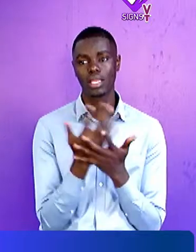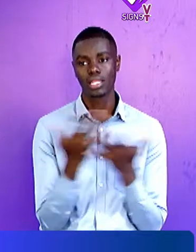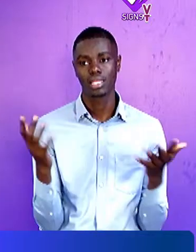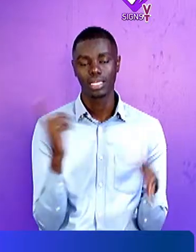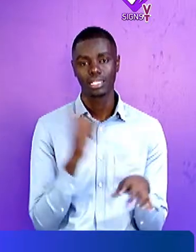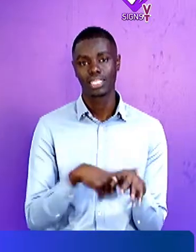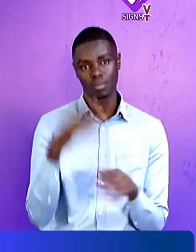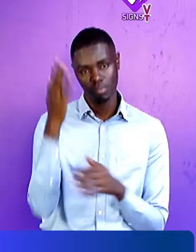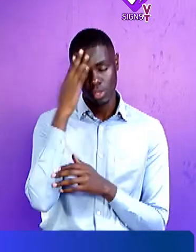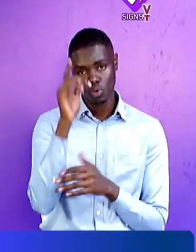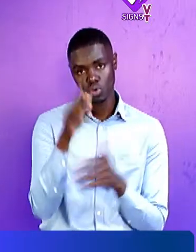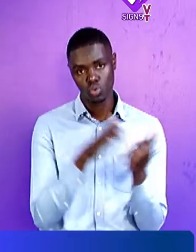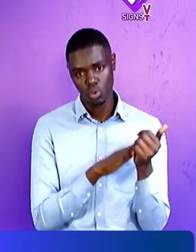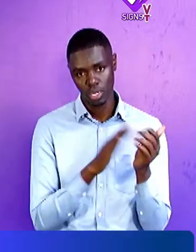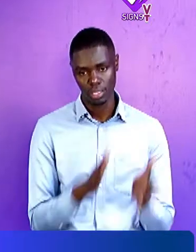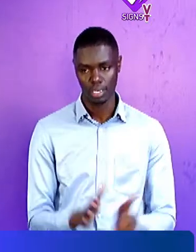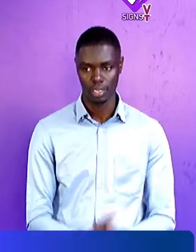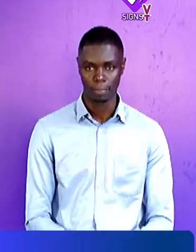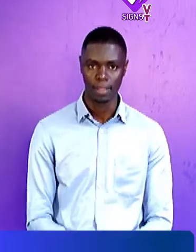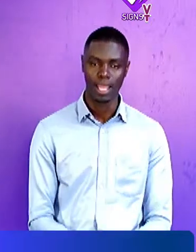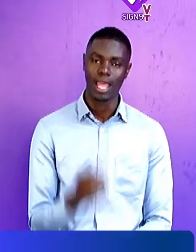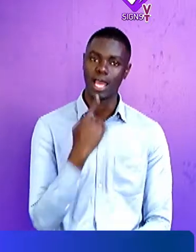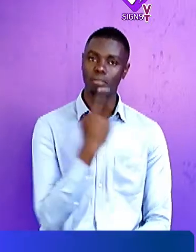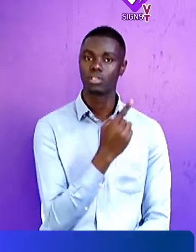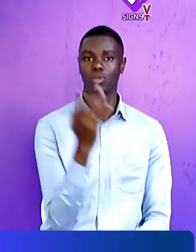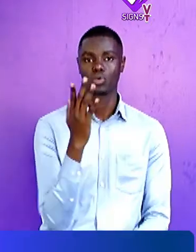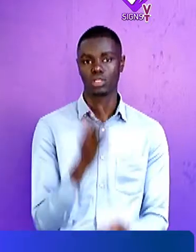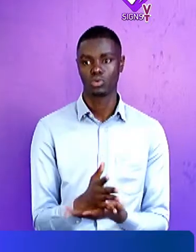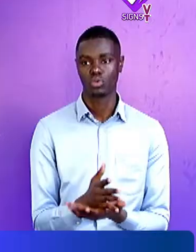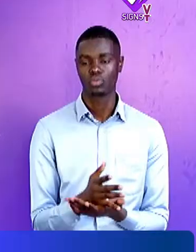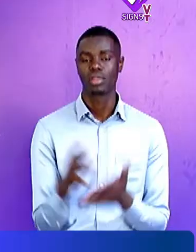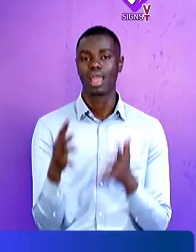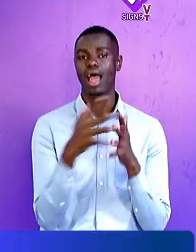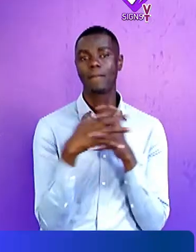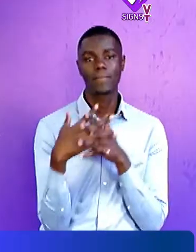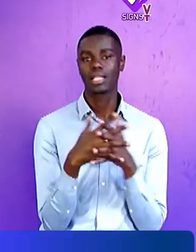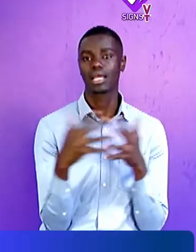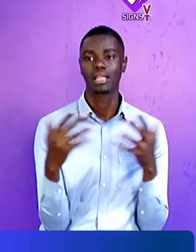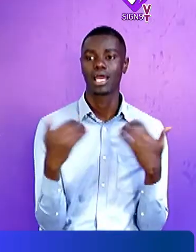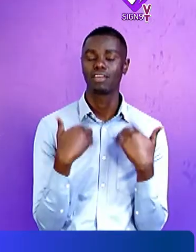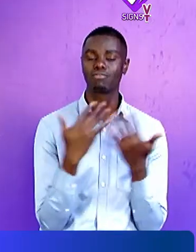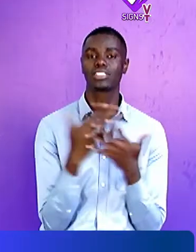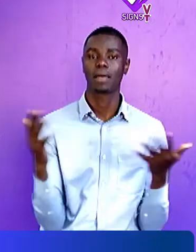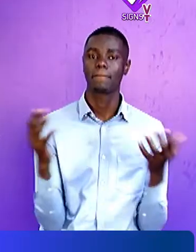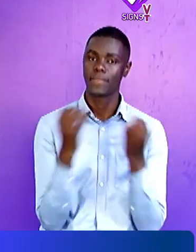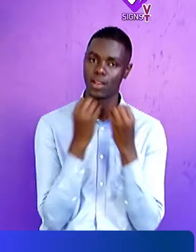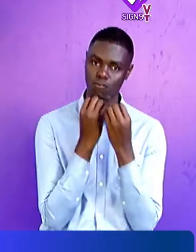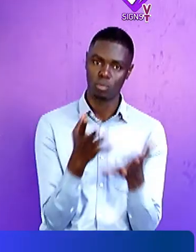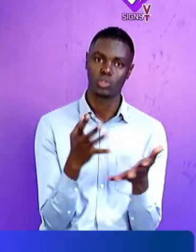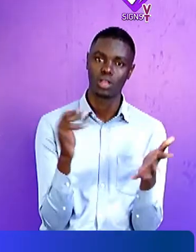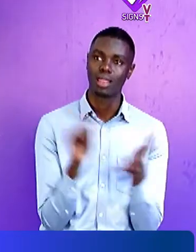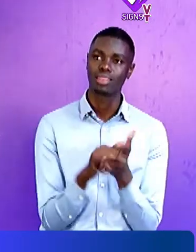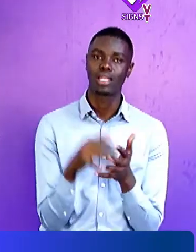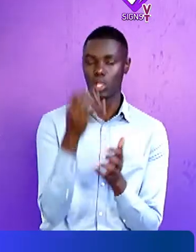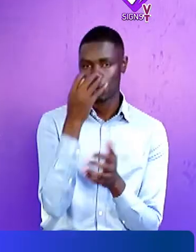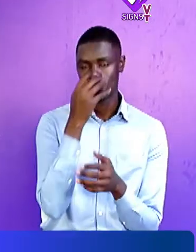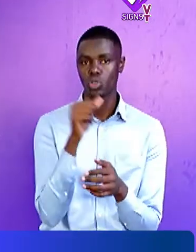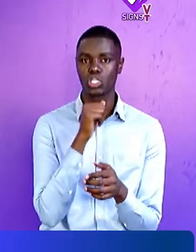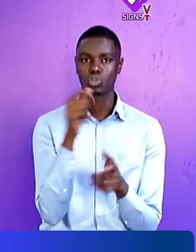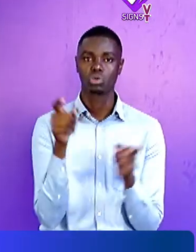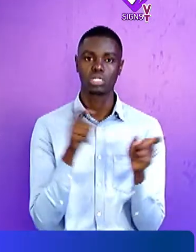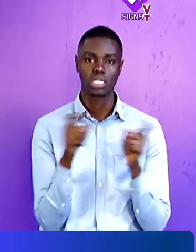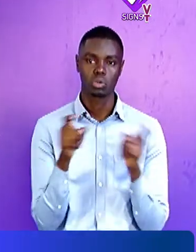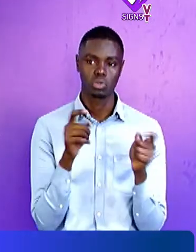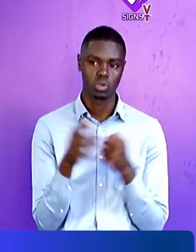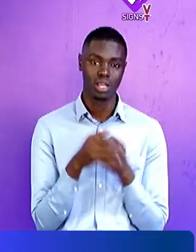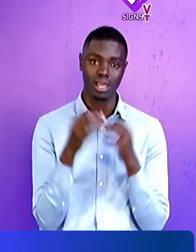know you are the leader. I am telling you the truth. Americans have some information that Ruto is not in control, and